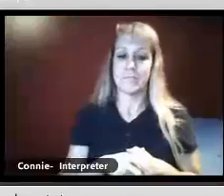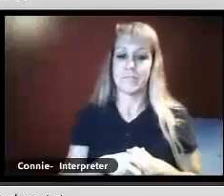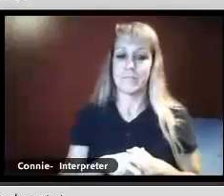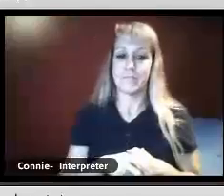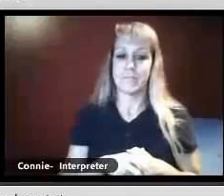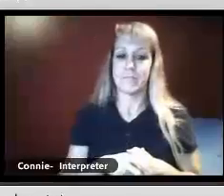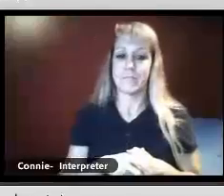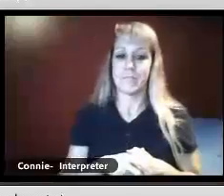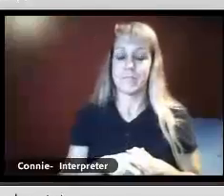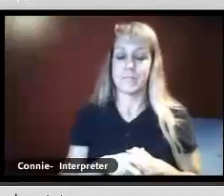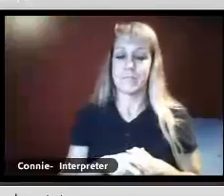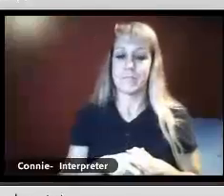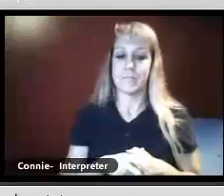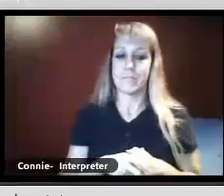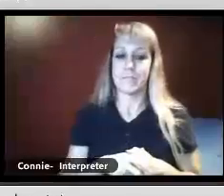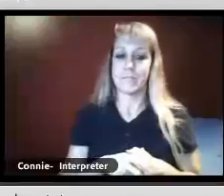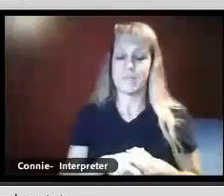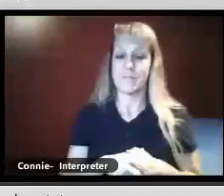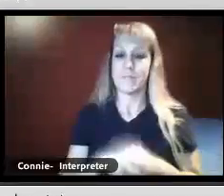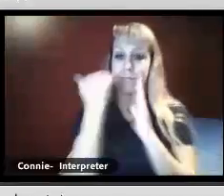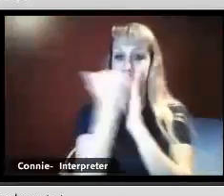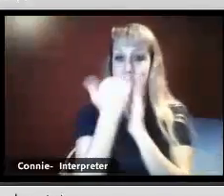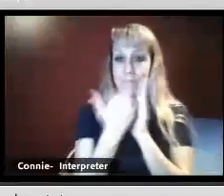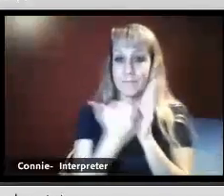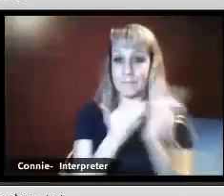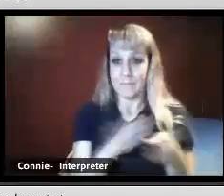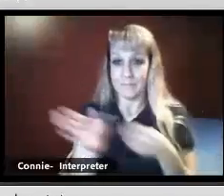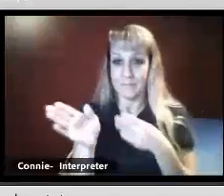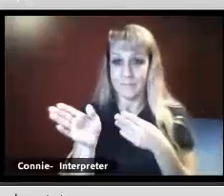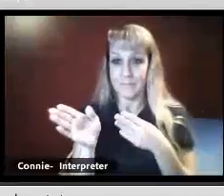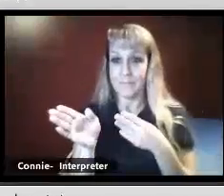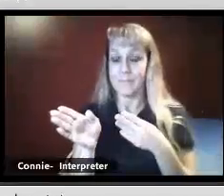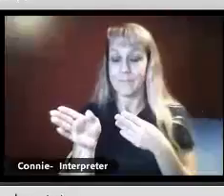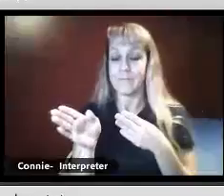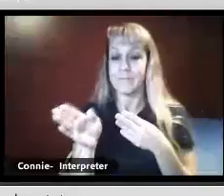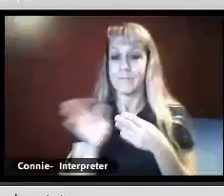In terms of lesson planning and in terms of